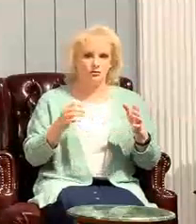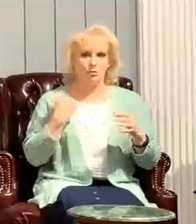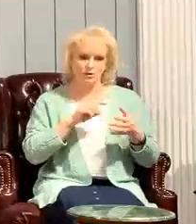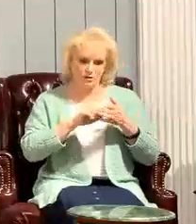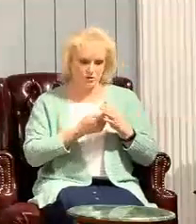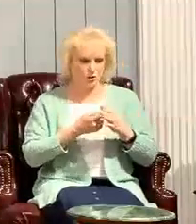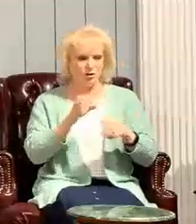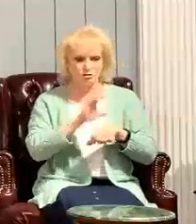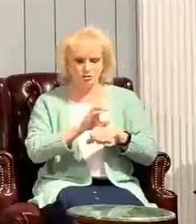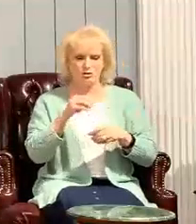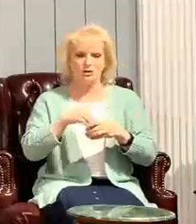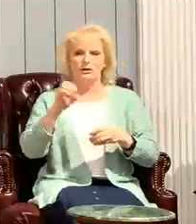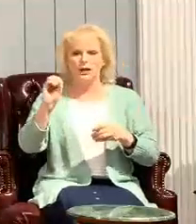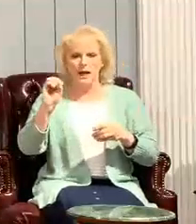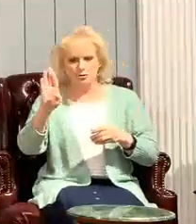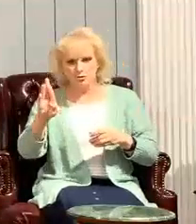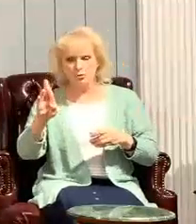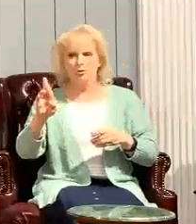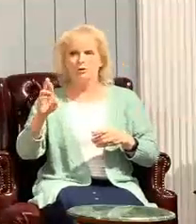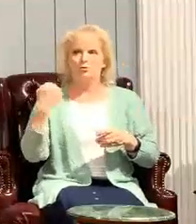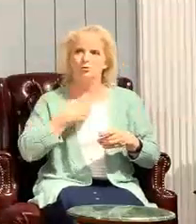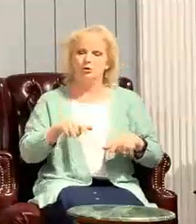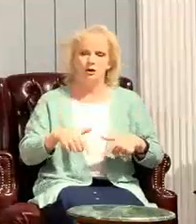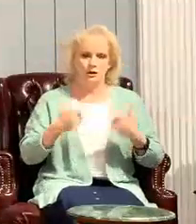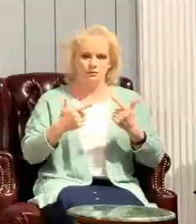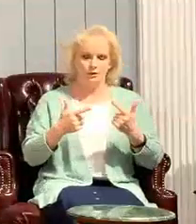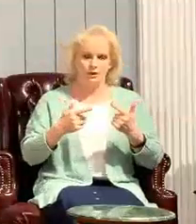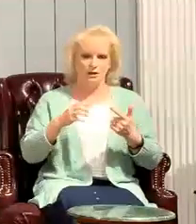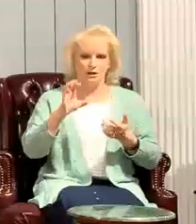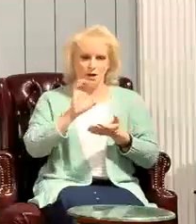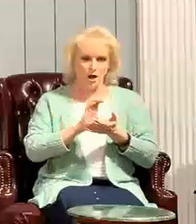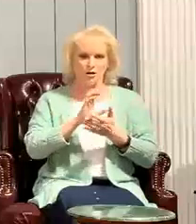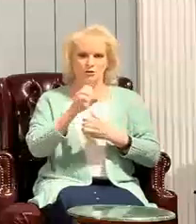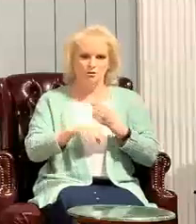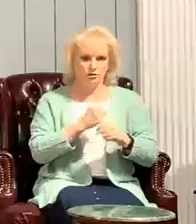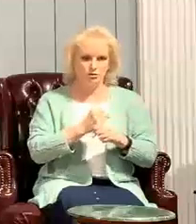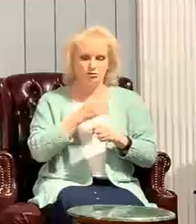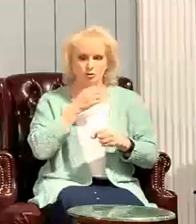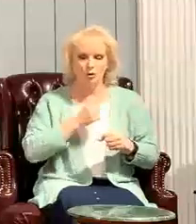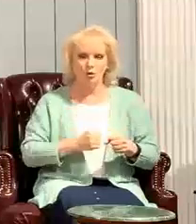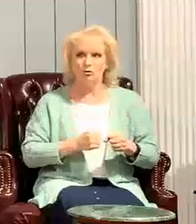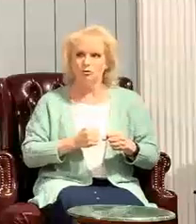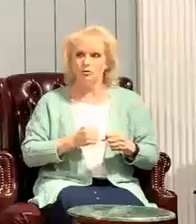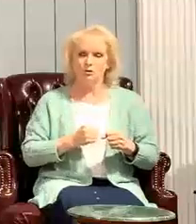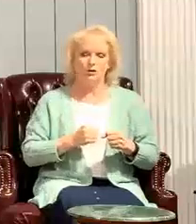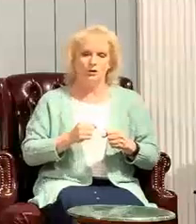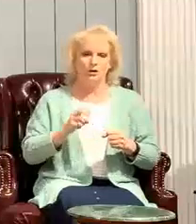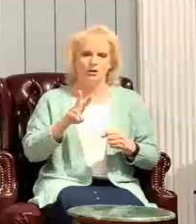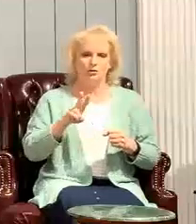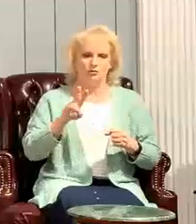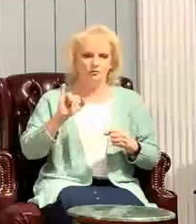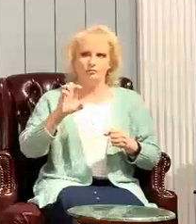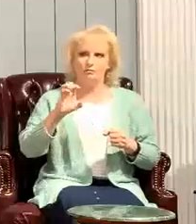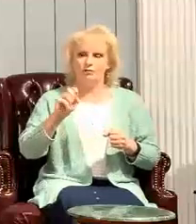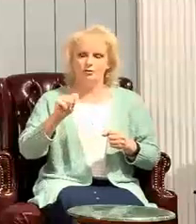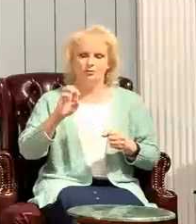church in that story, and you know, we're living in a 100-year-old Victorian duplex that I was sure was going to burn up and